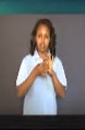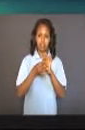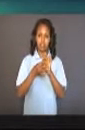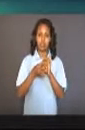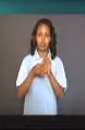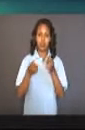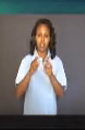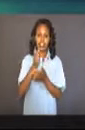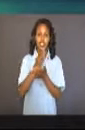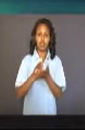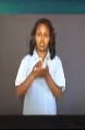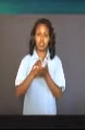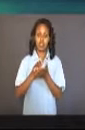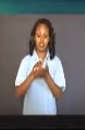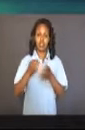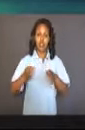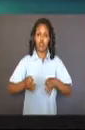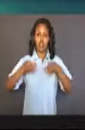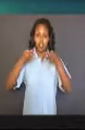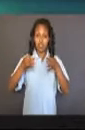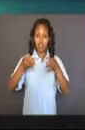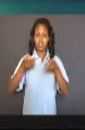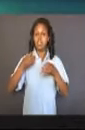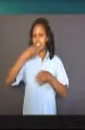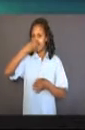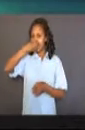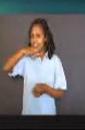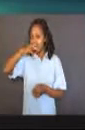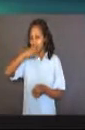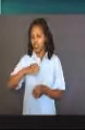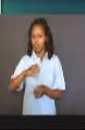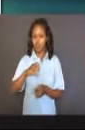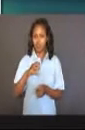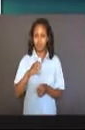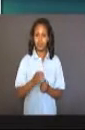the semiconductor is heated.